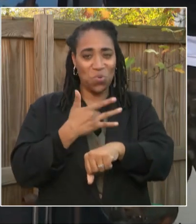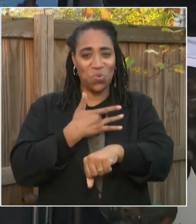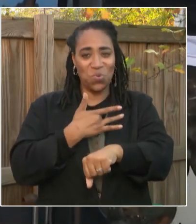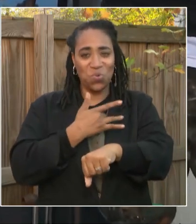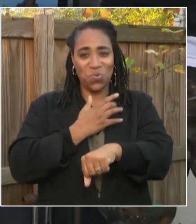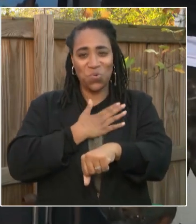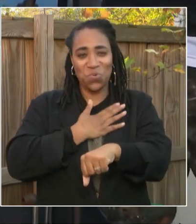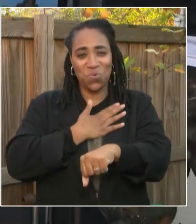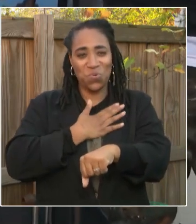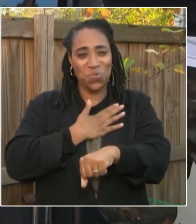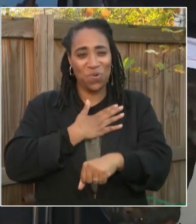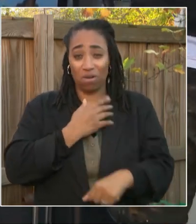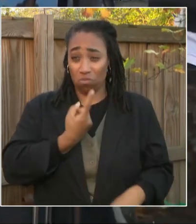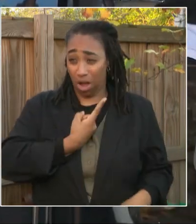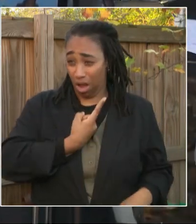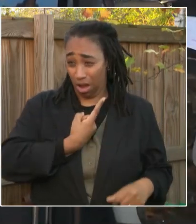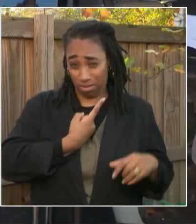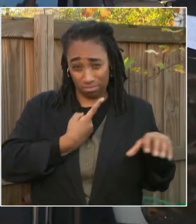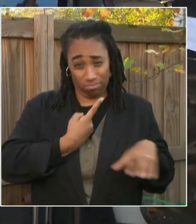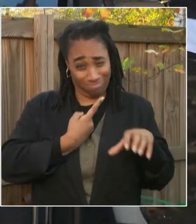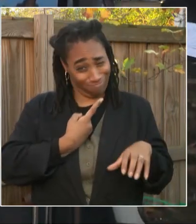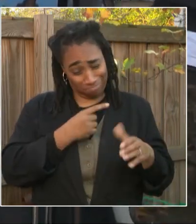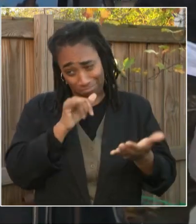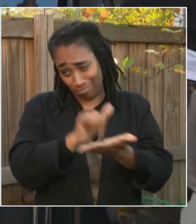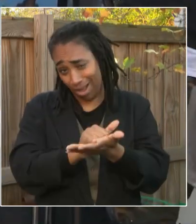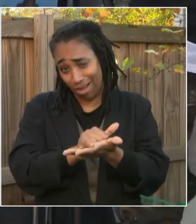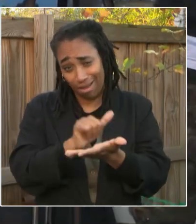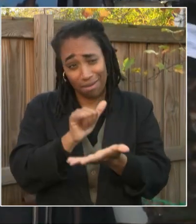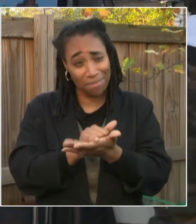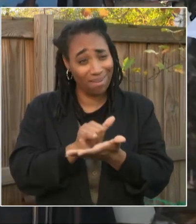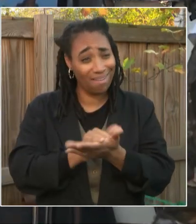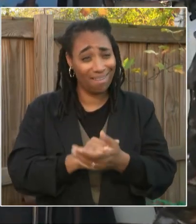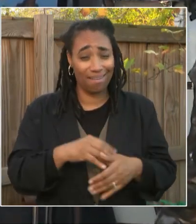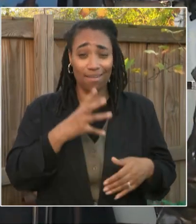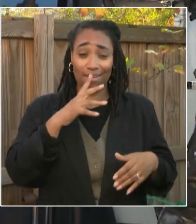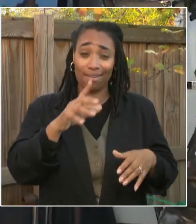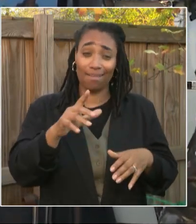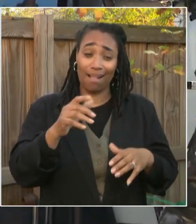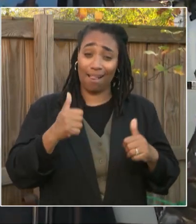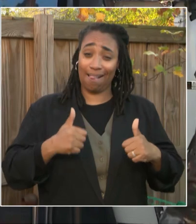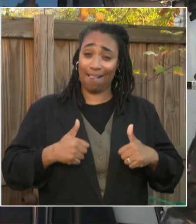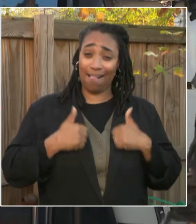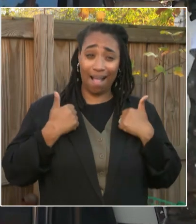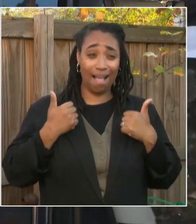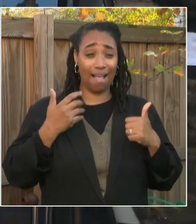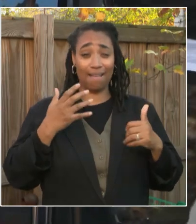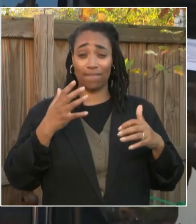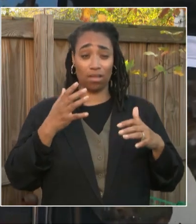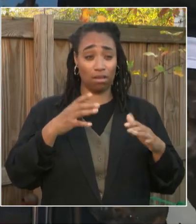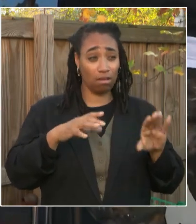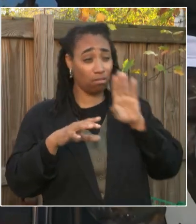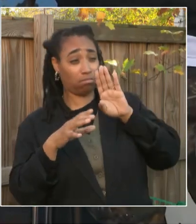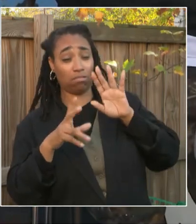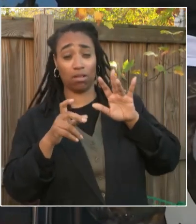as an at-risk youth. There are moments in my life where challenges I face,